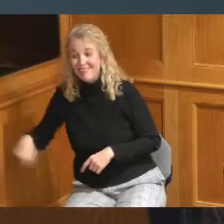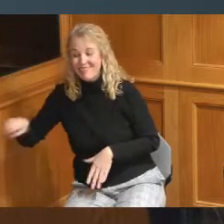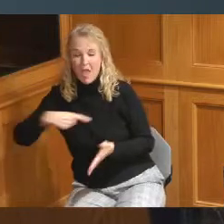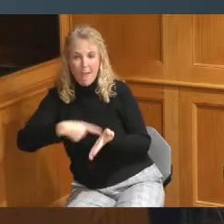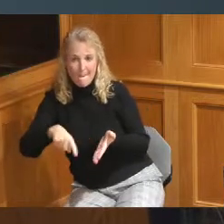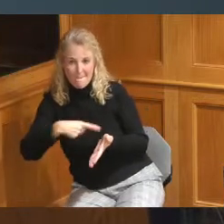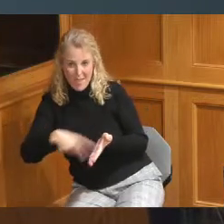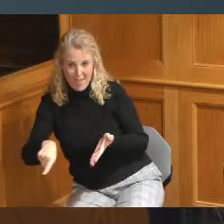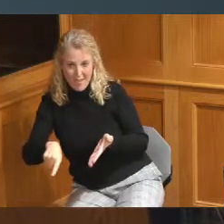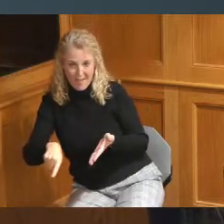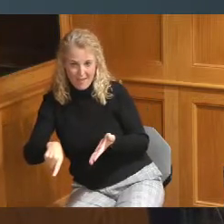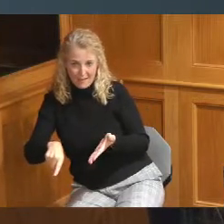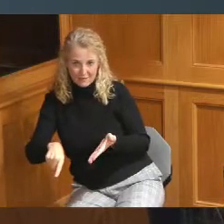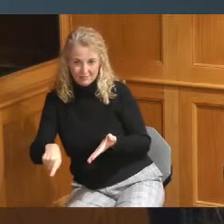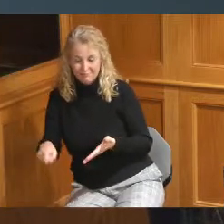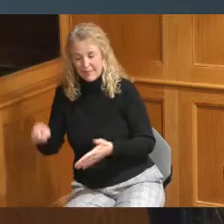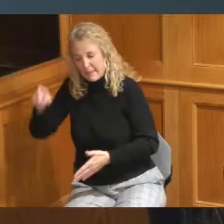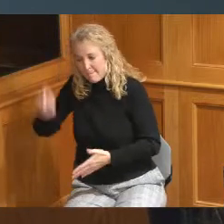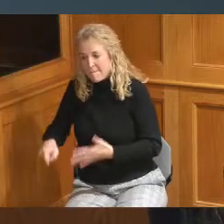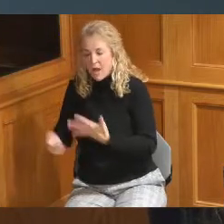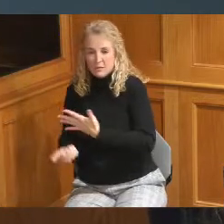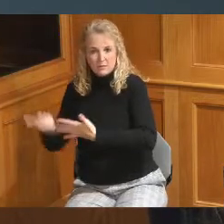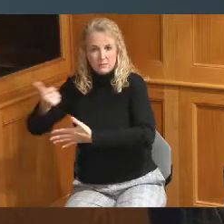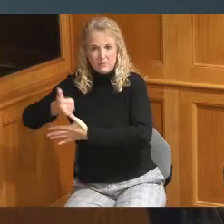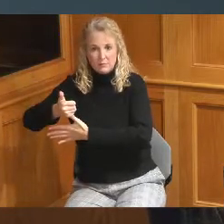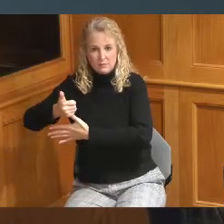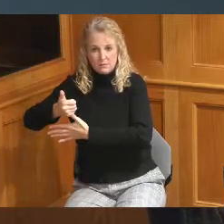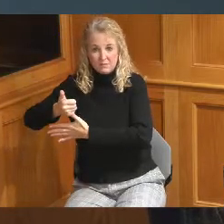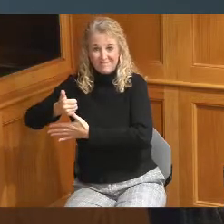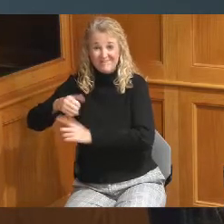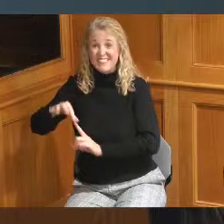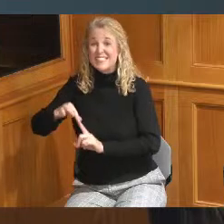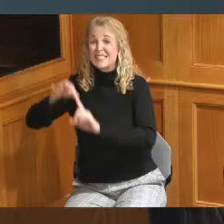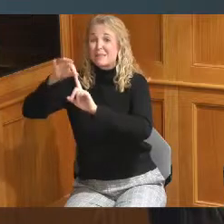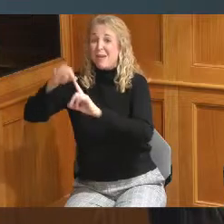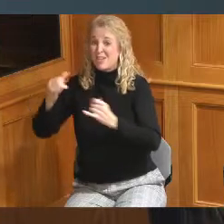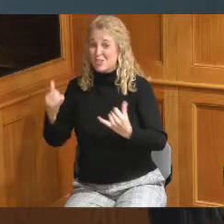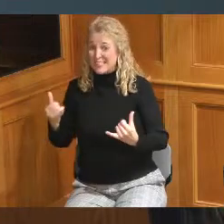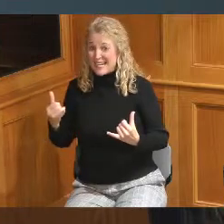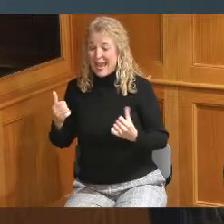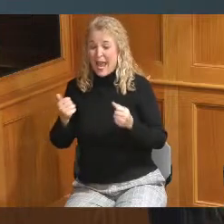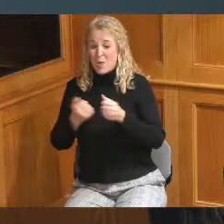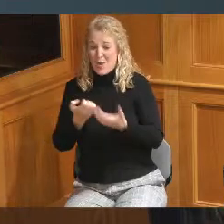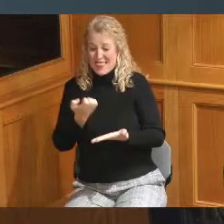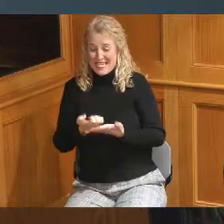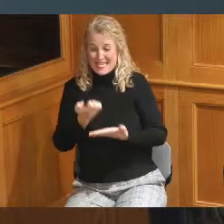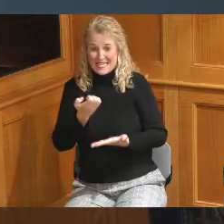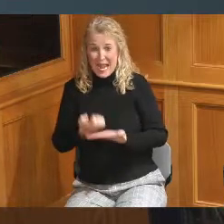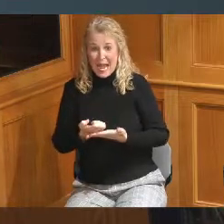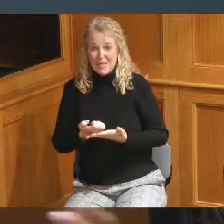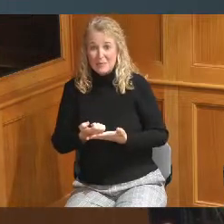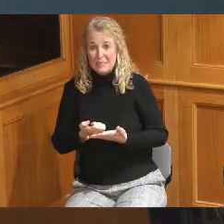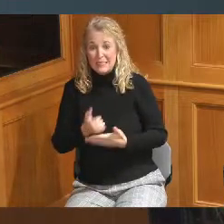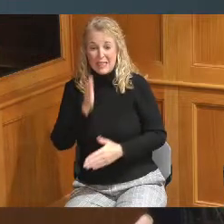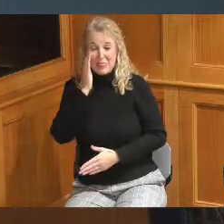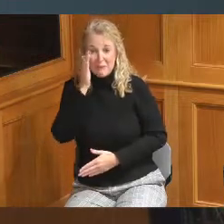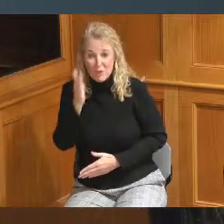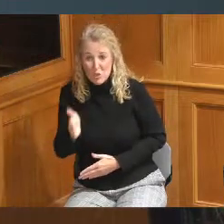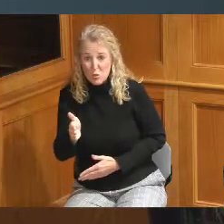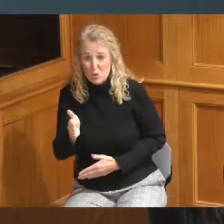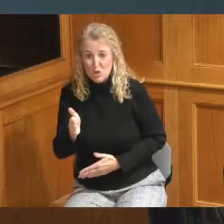be considered first. And particularly right now when the economy is very shaky, we've heard from